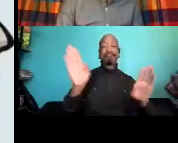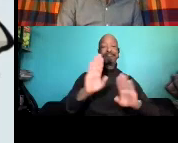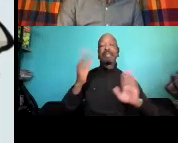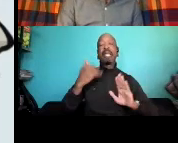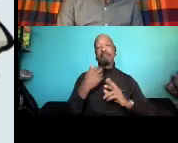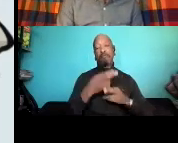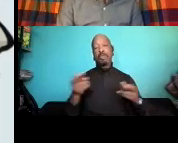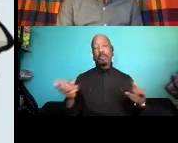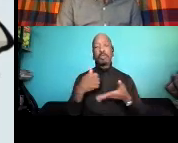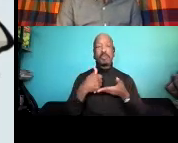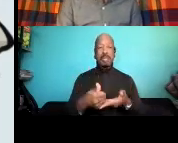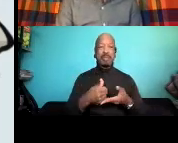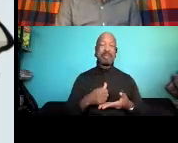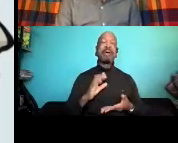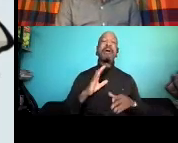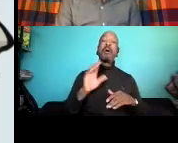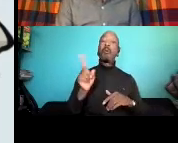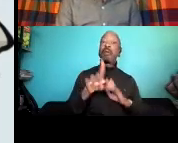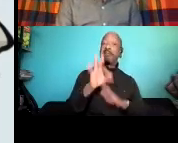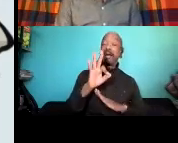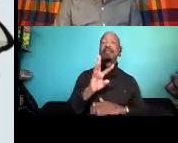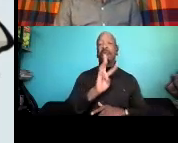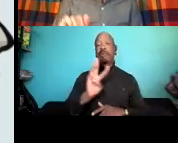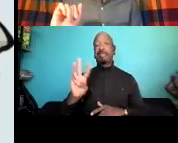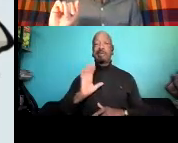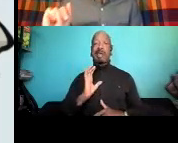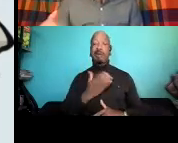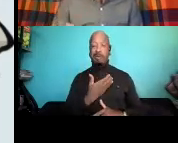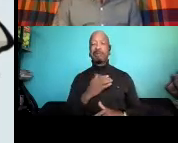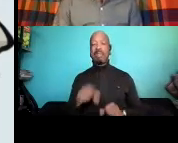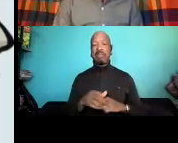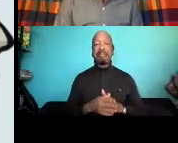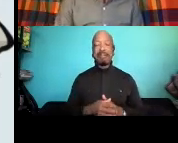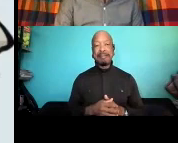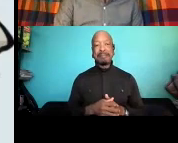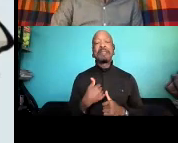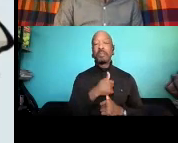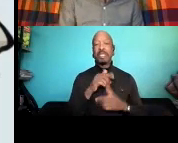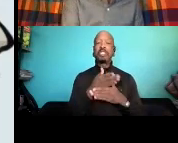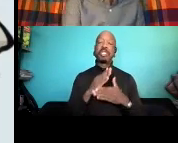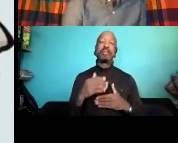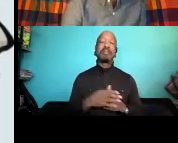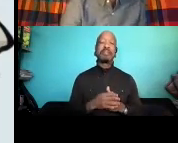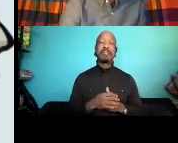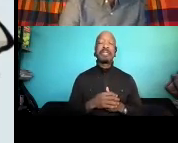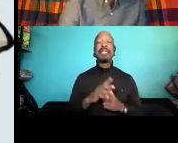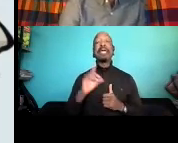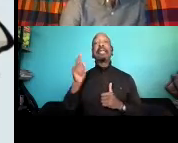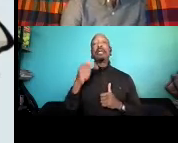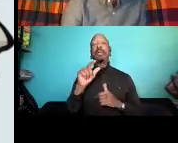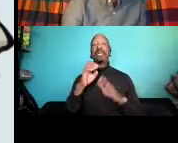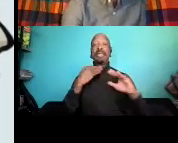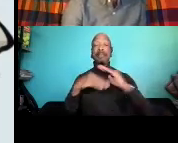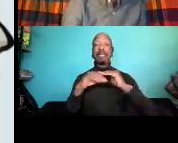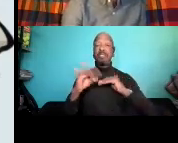resources galore on our website and that we can share in a follow-up email if you RSVP'd on